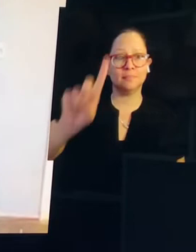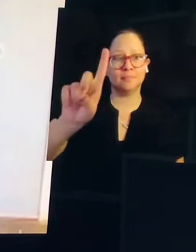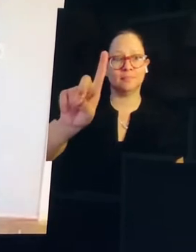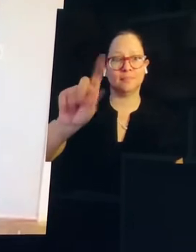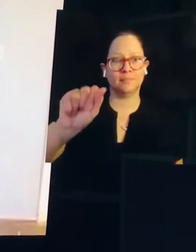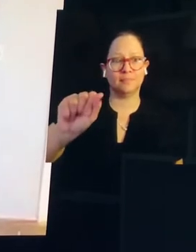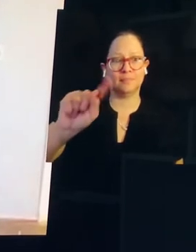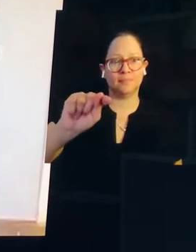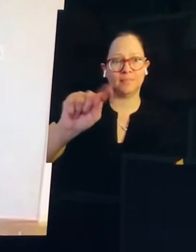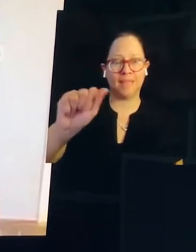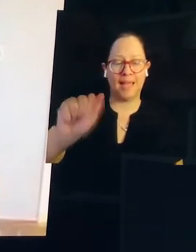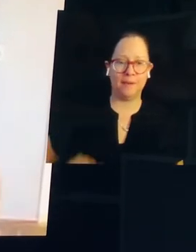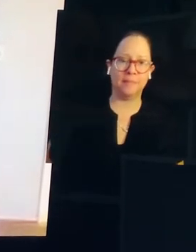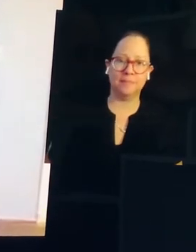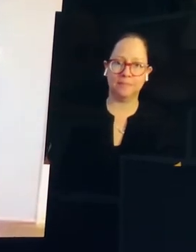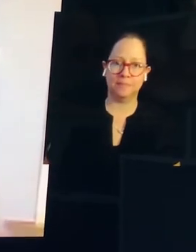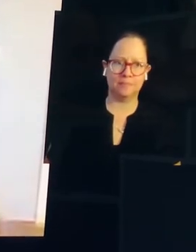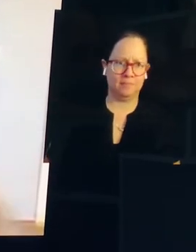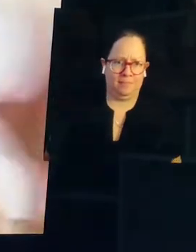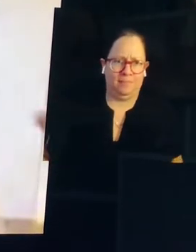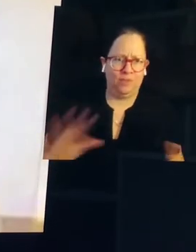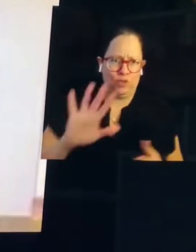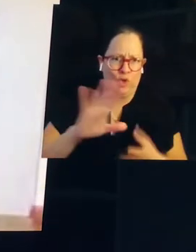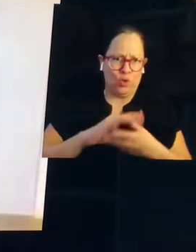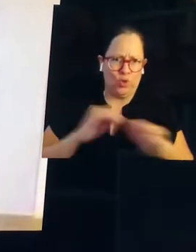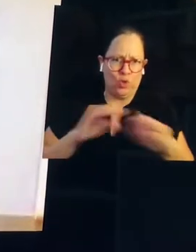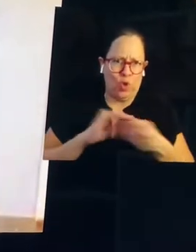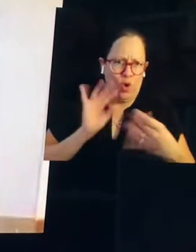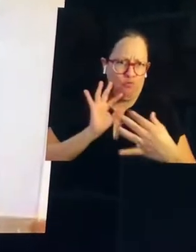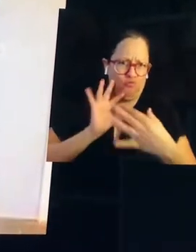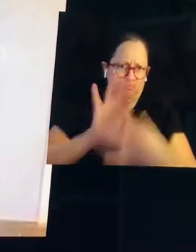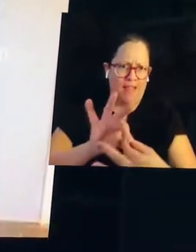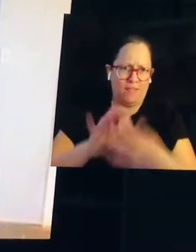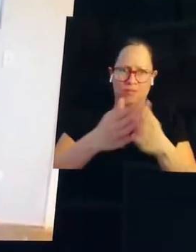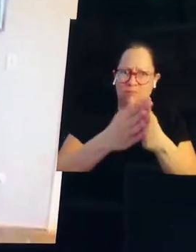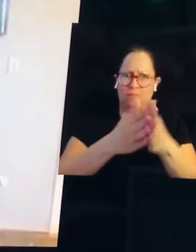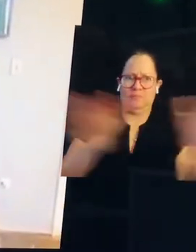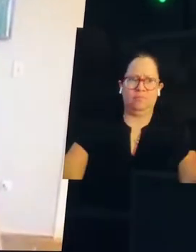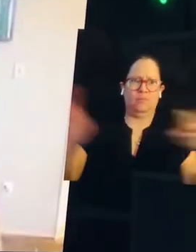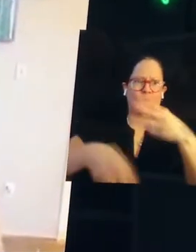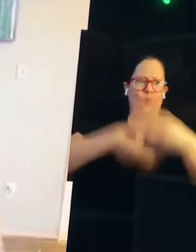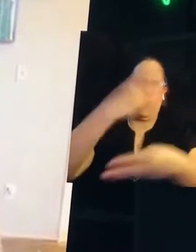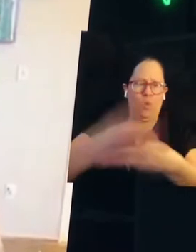how your story is relevant to the larger world.